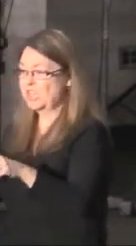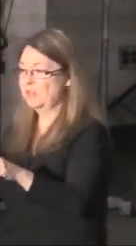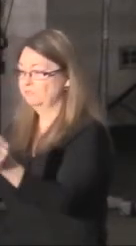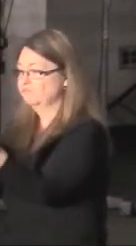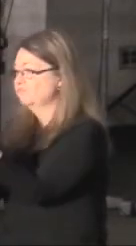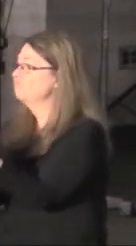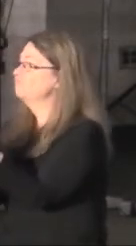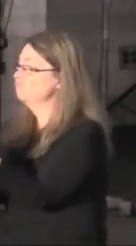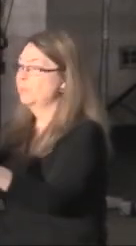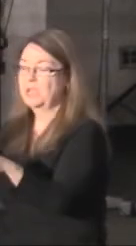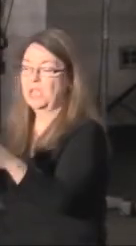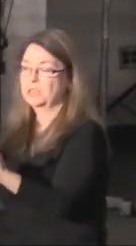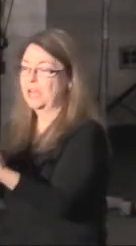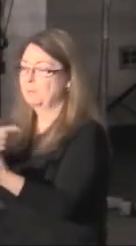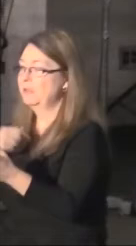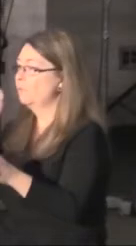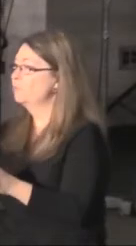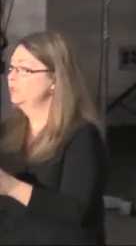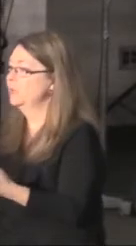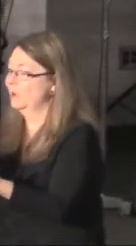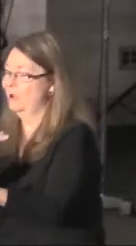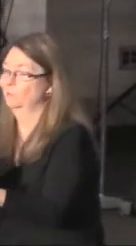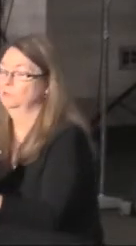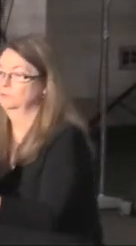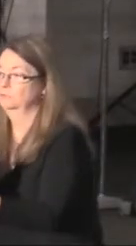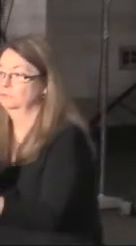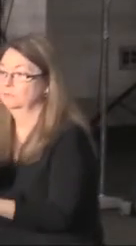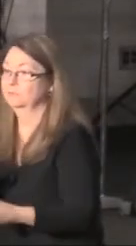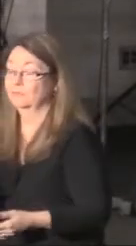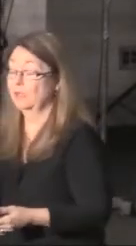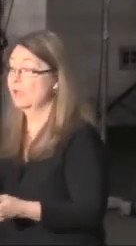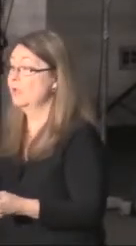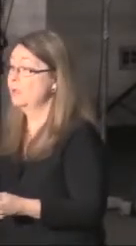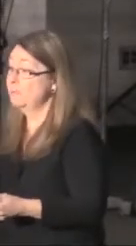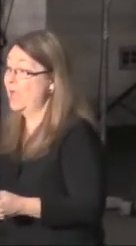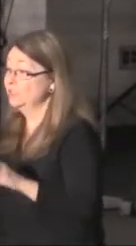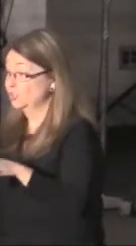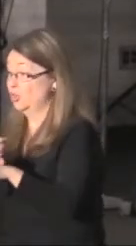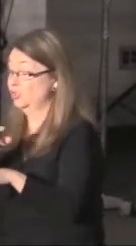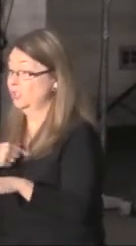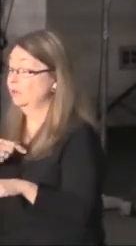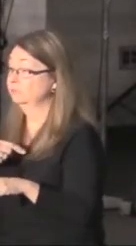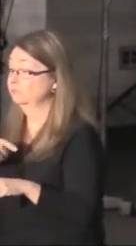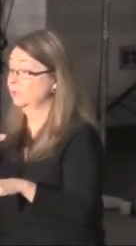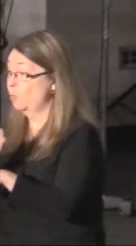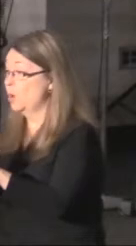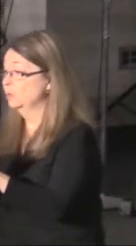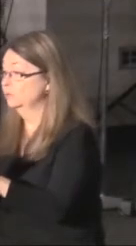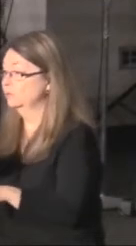my wrists, but you can't stop me from preaching the gospel. The last church that I was at, one of the ministers, he actually dealt